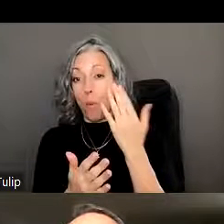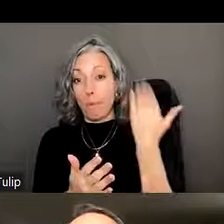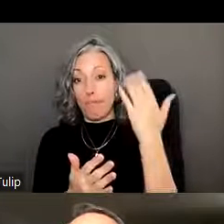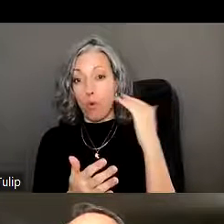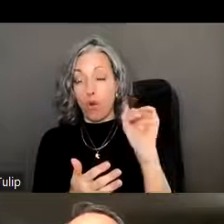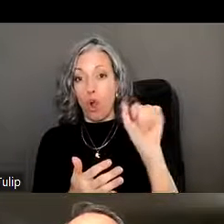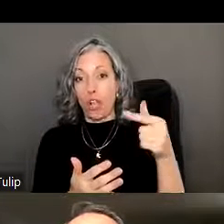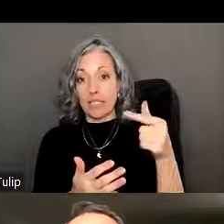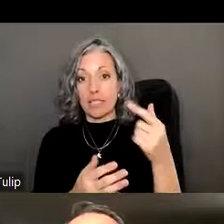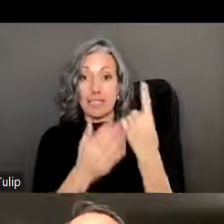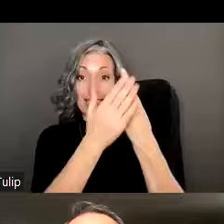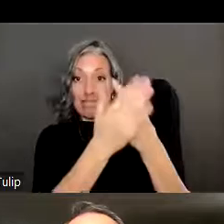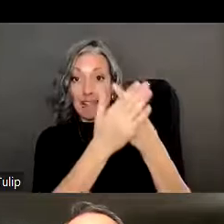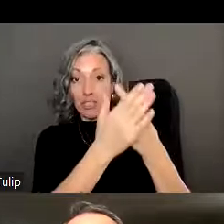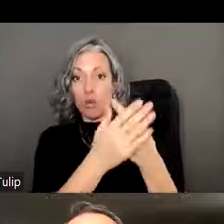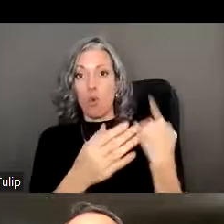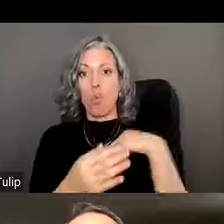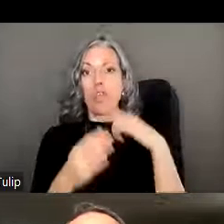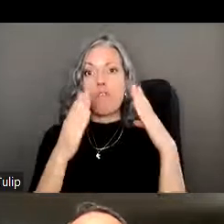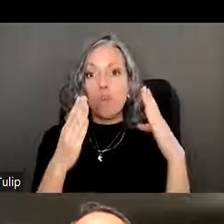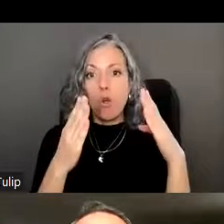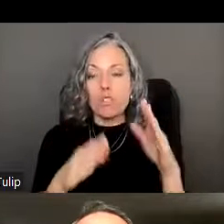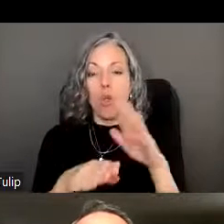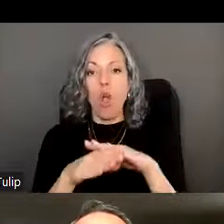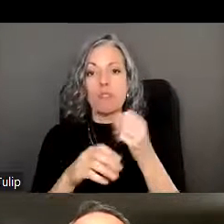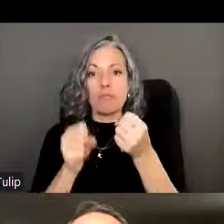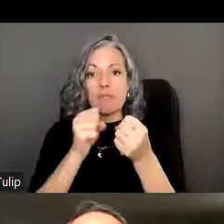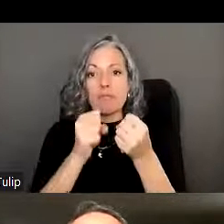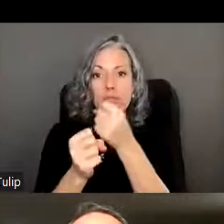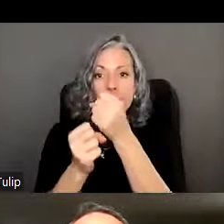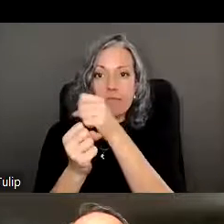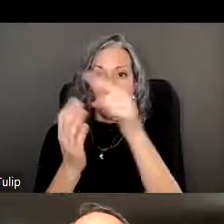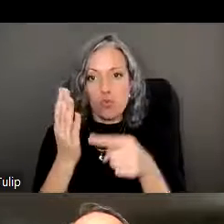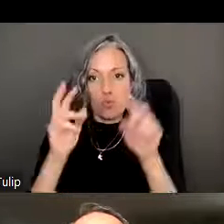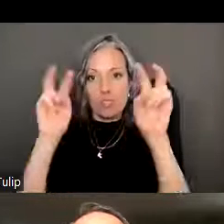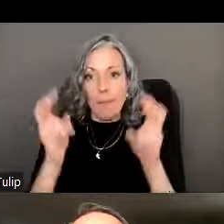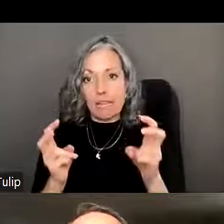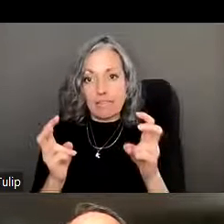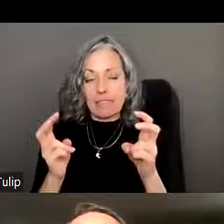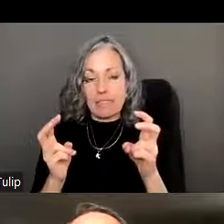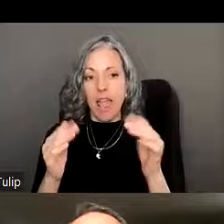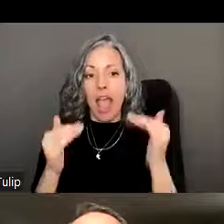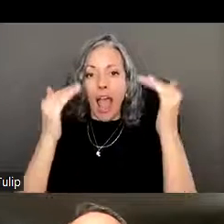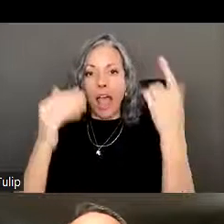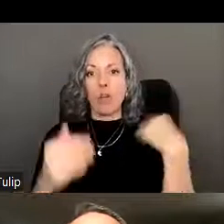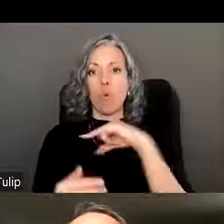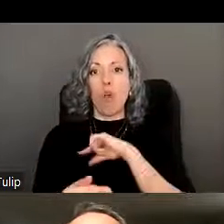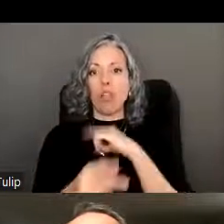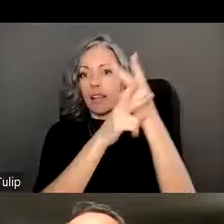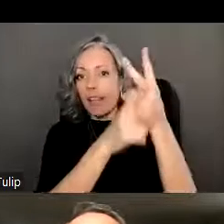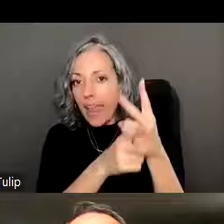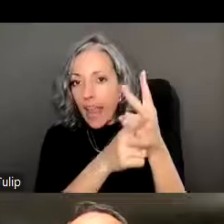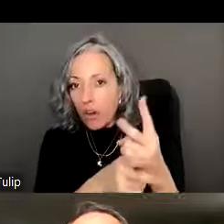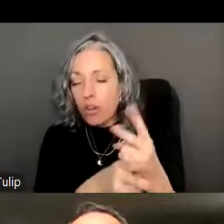discussion, we focused on several high-level topics, and that is high quality care,